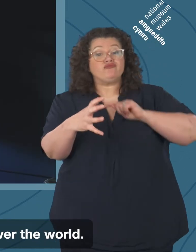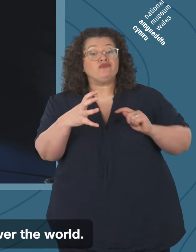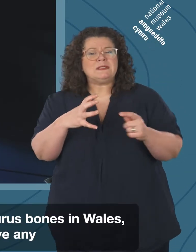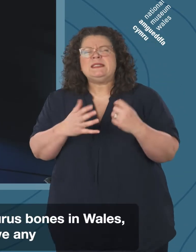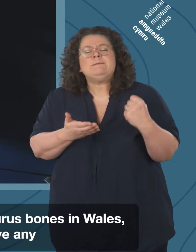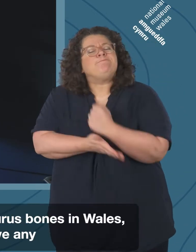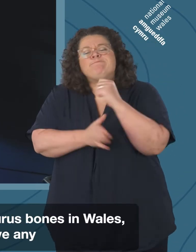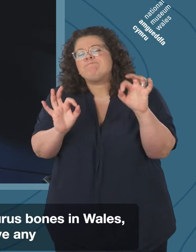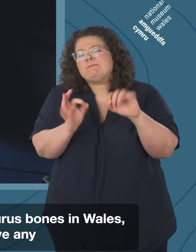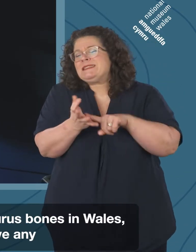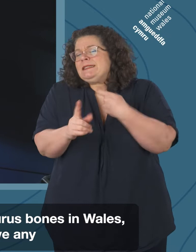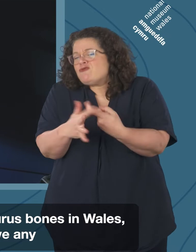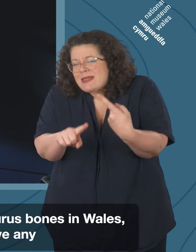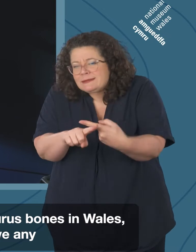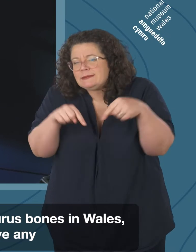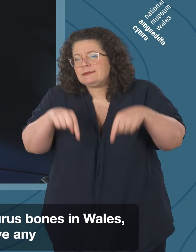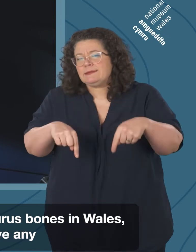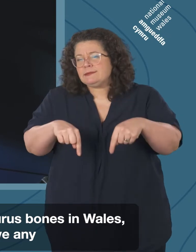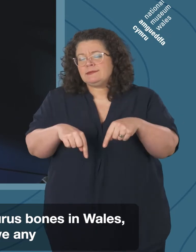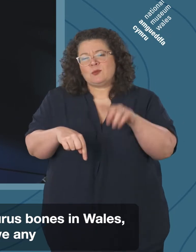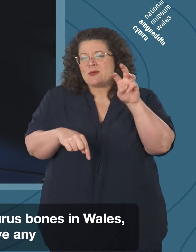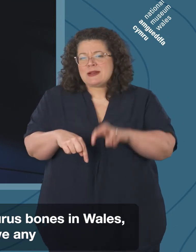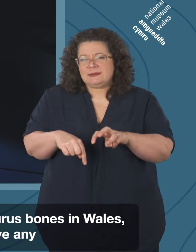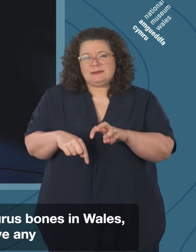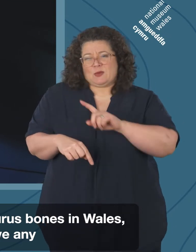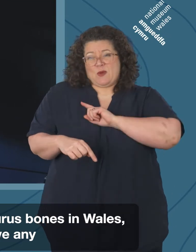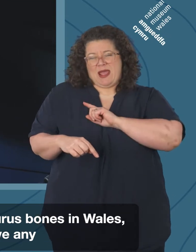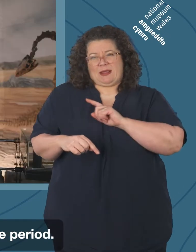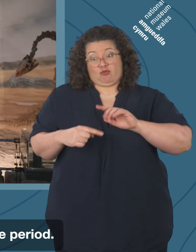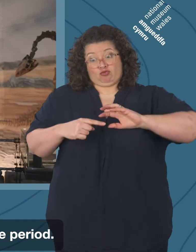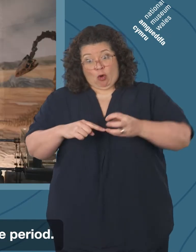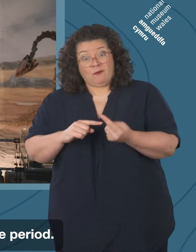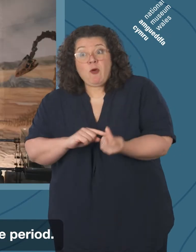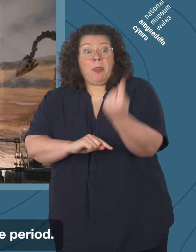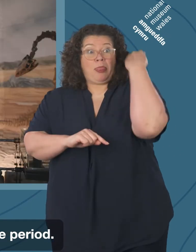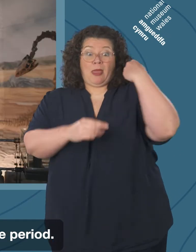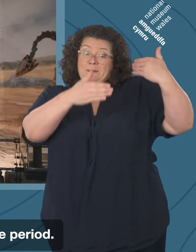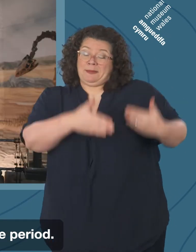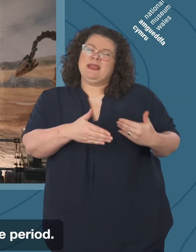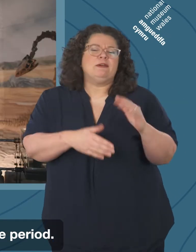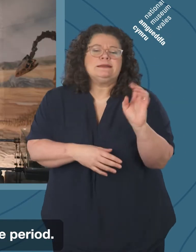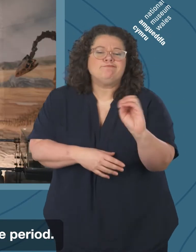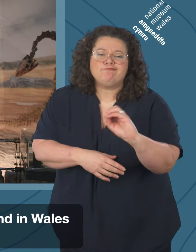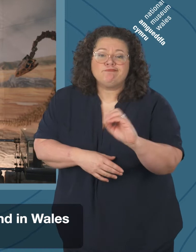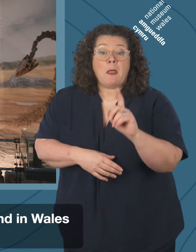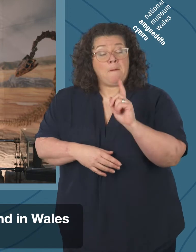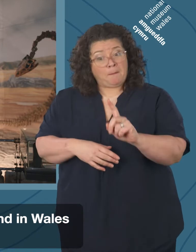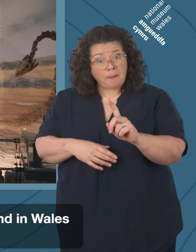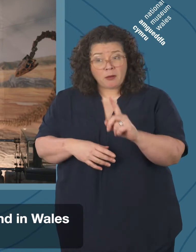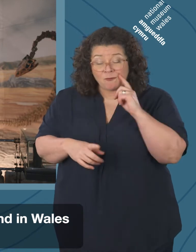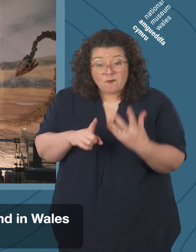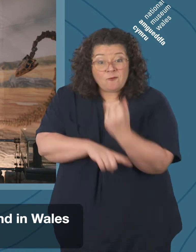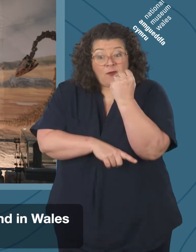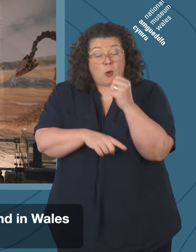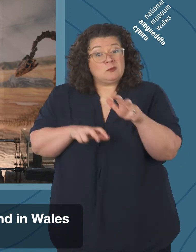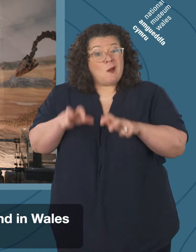world. Sadly, we don't find any Tyrannosaurus bones in Wales because we don't have any rocks here from that time period. But the dinosaurs we